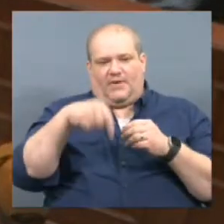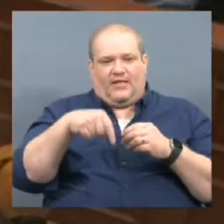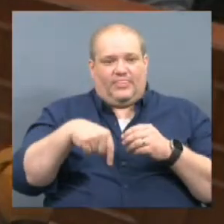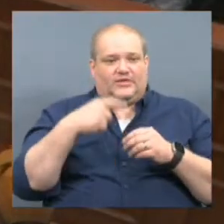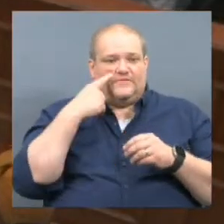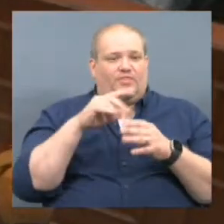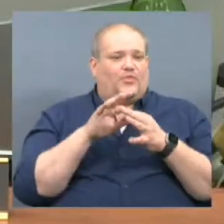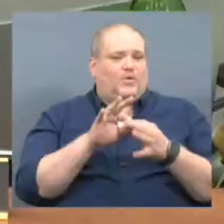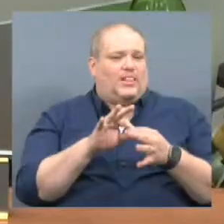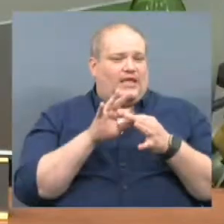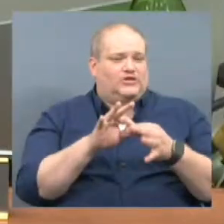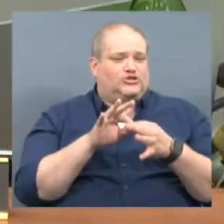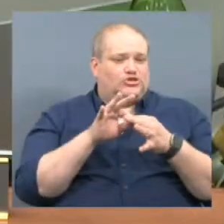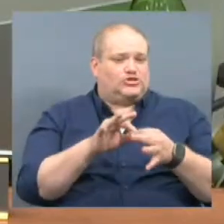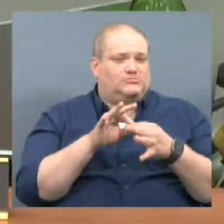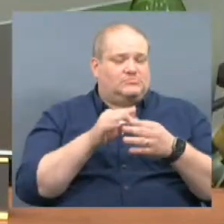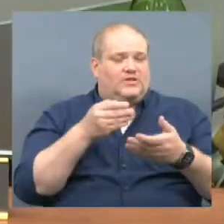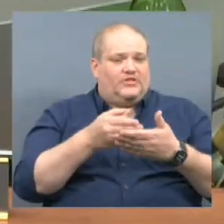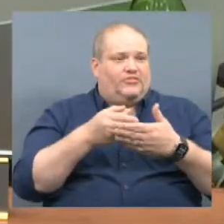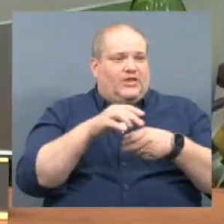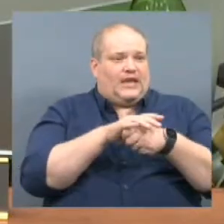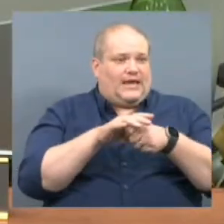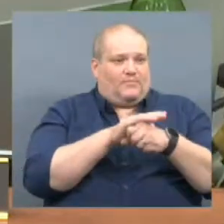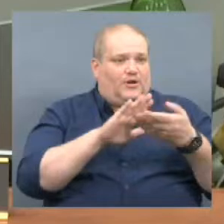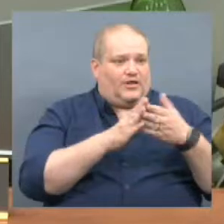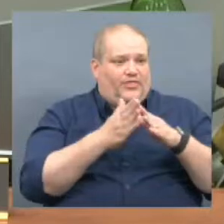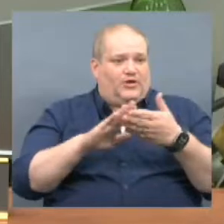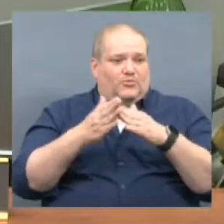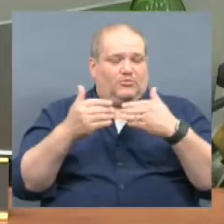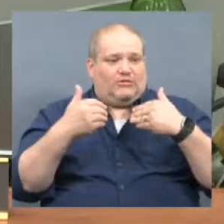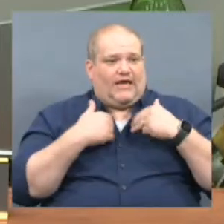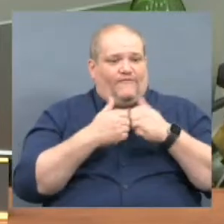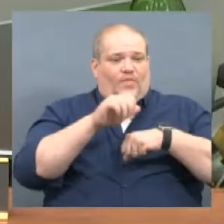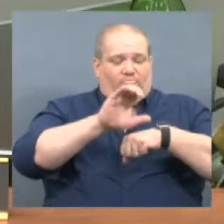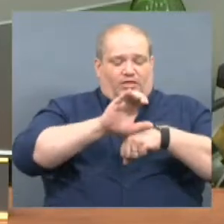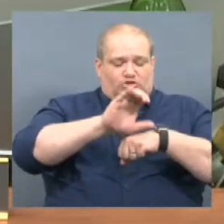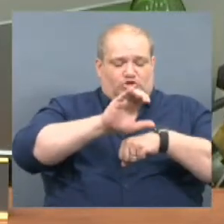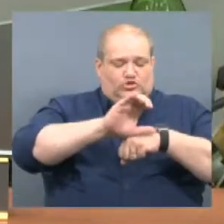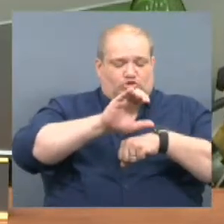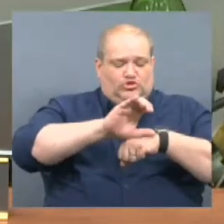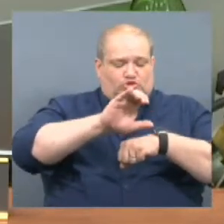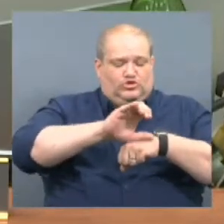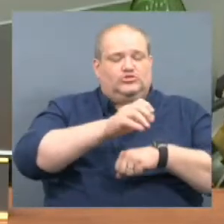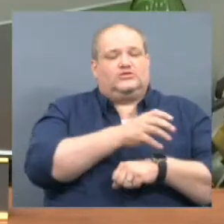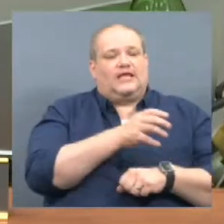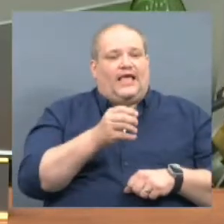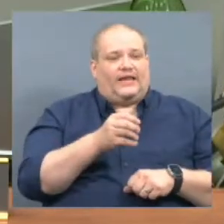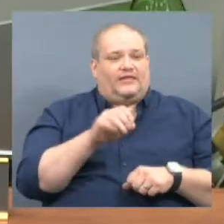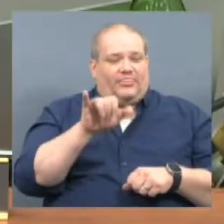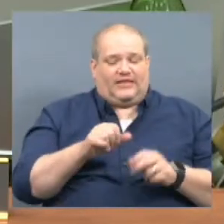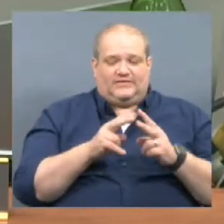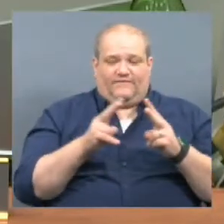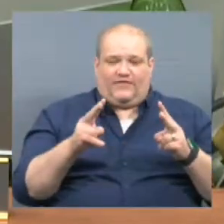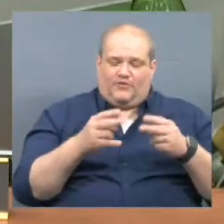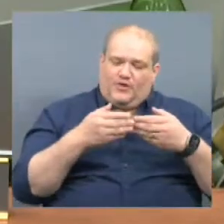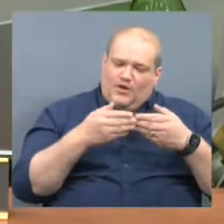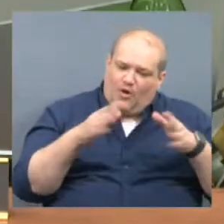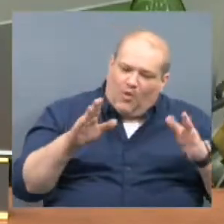the relationship that the neighborhood and the community have with the church, and they're very